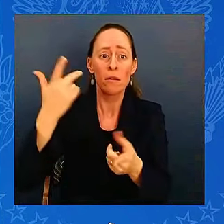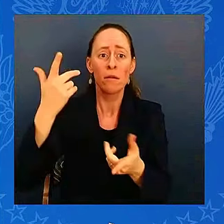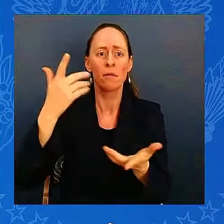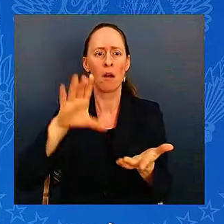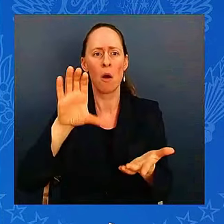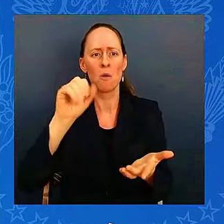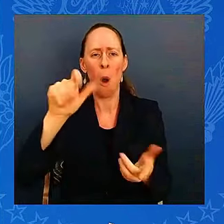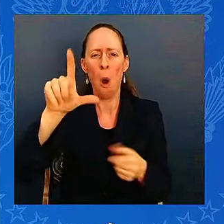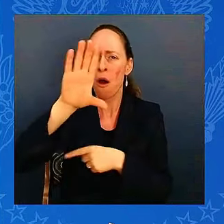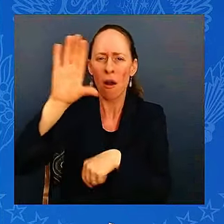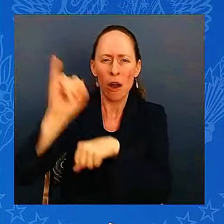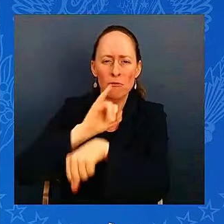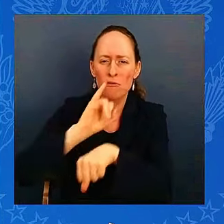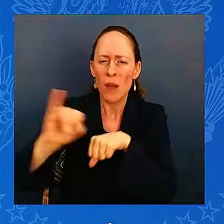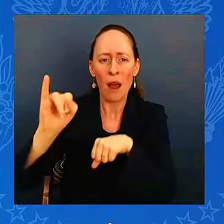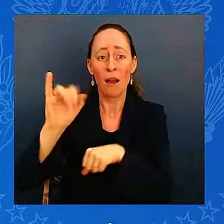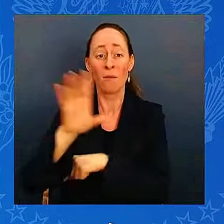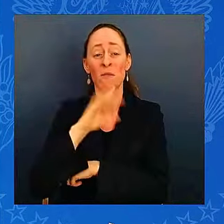the fossil gas.